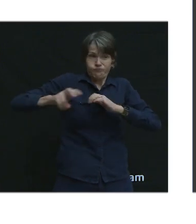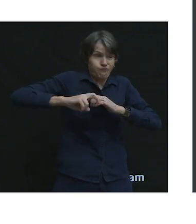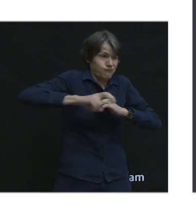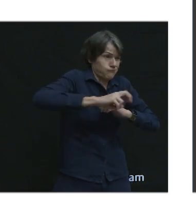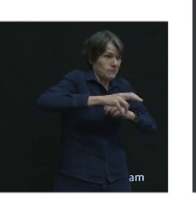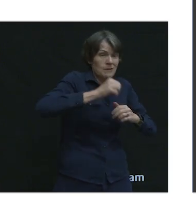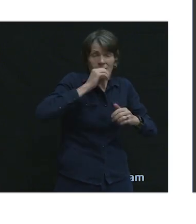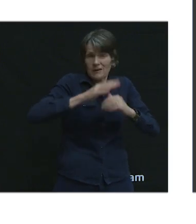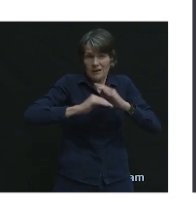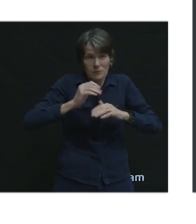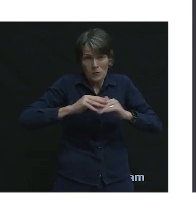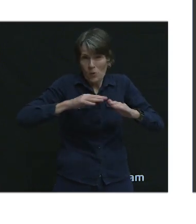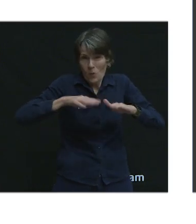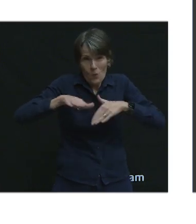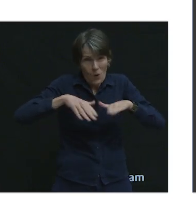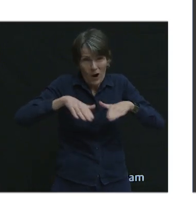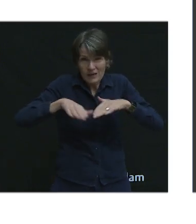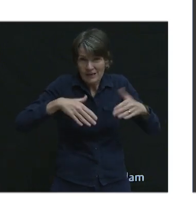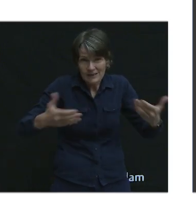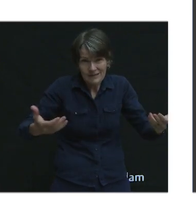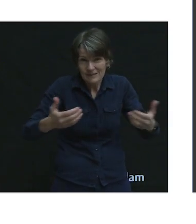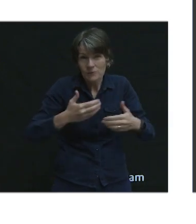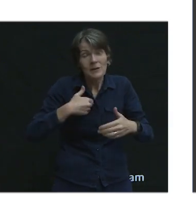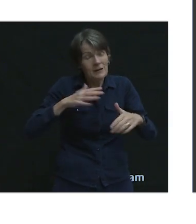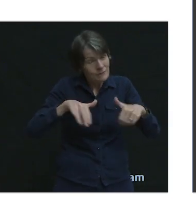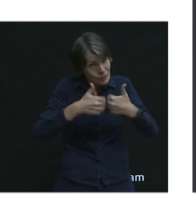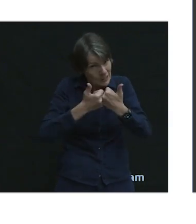and what I'll reflect on. I'm going to put some challenges on the table.